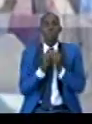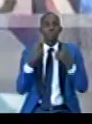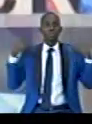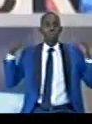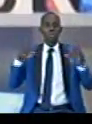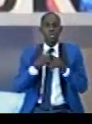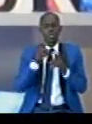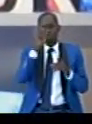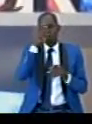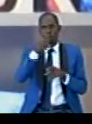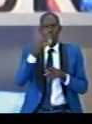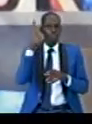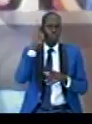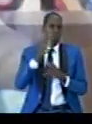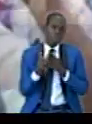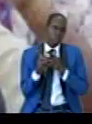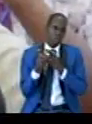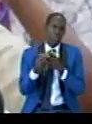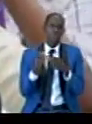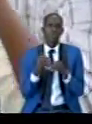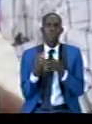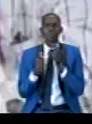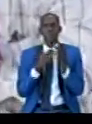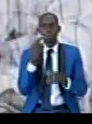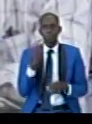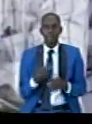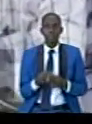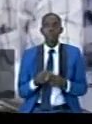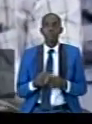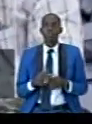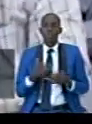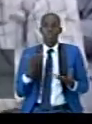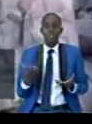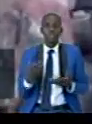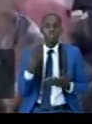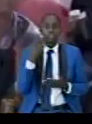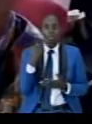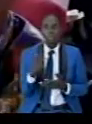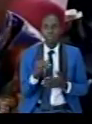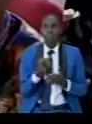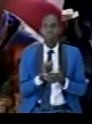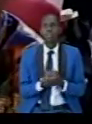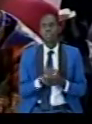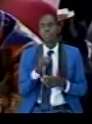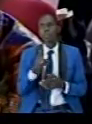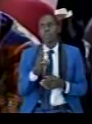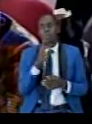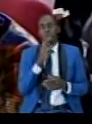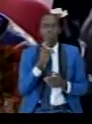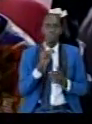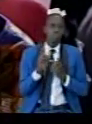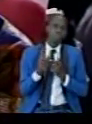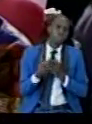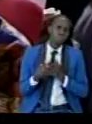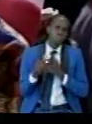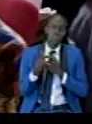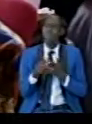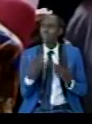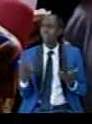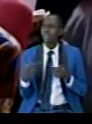will run. Maybe you put on the baton, you say, I'm tired, opposition too